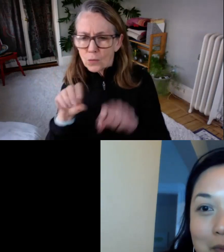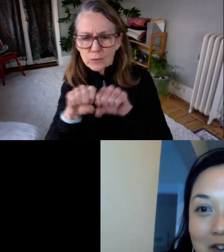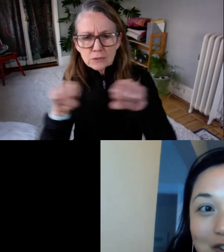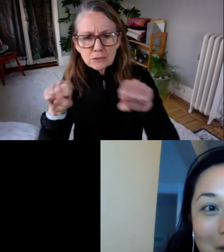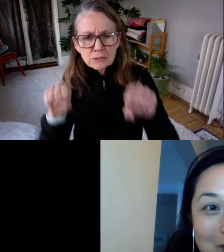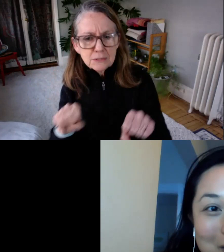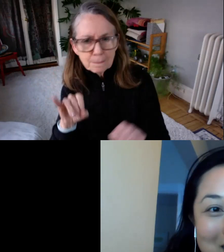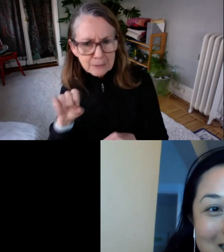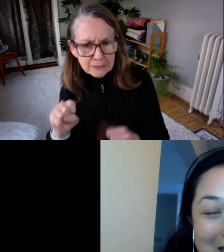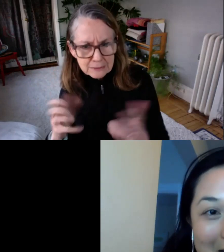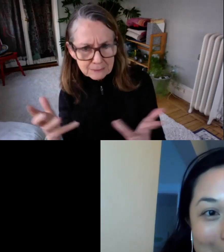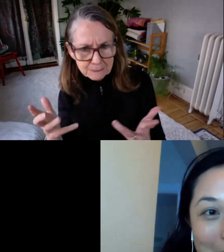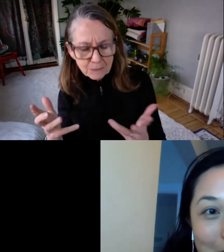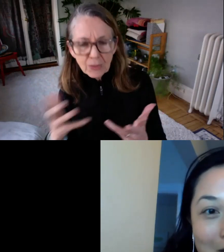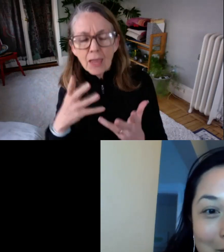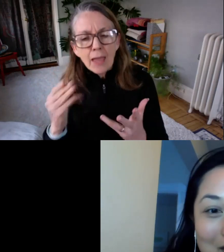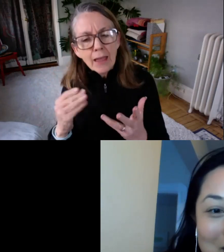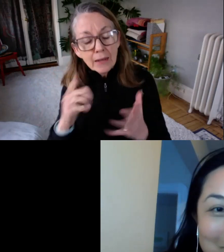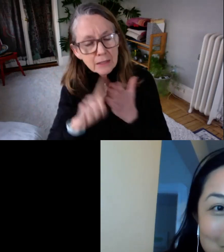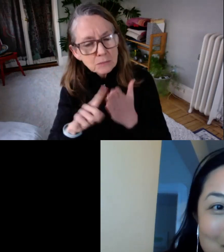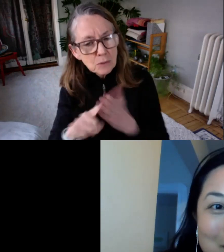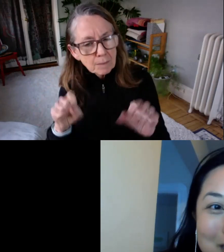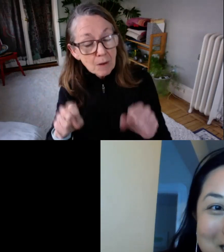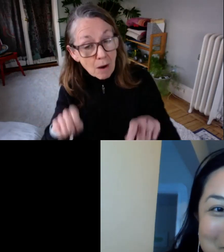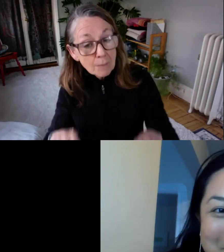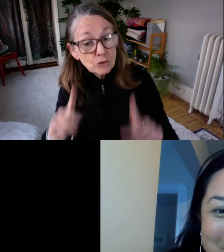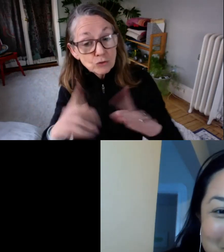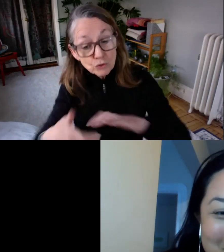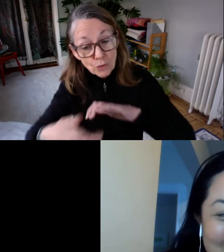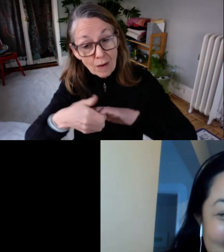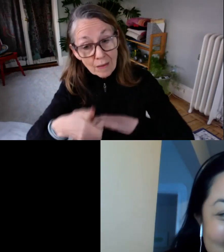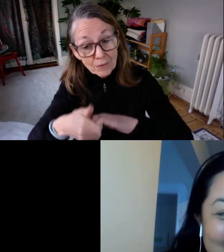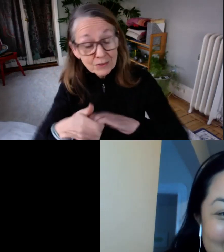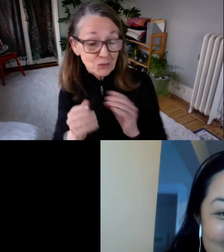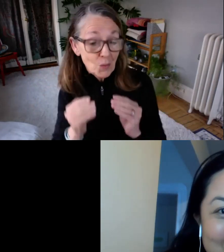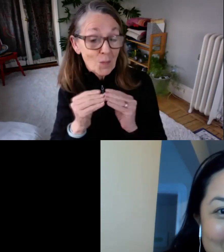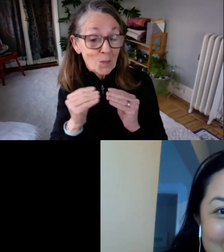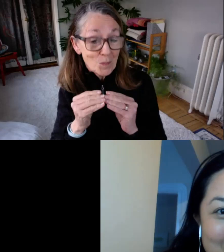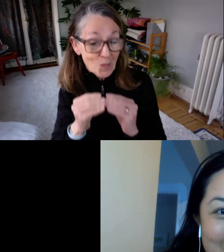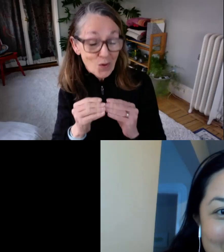you some potential opportunities for collaboration. So more to come.